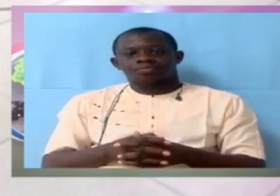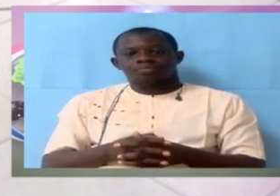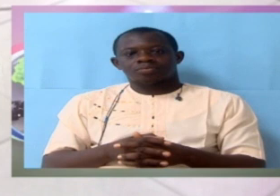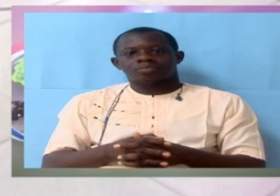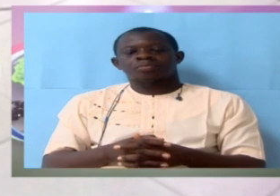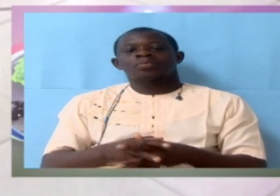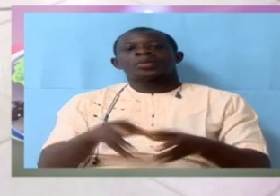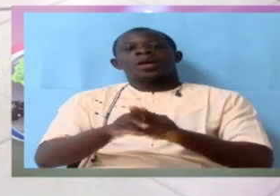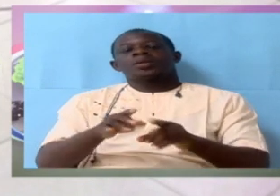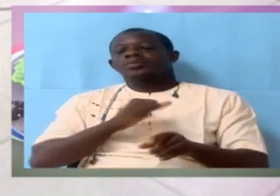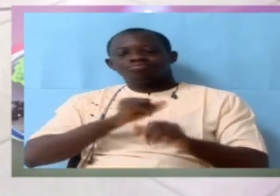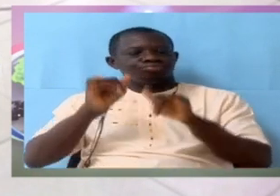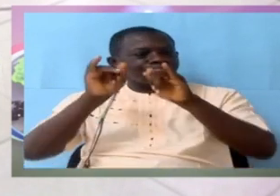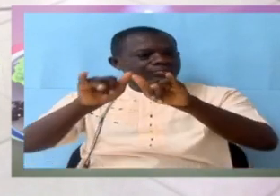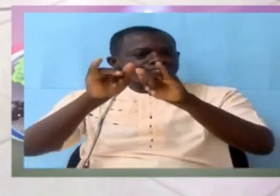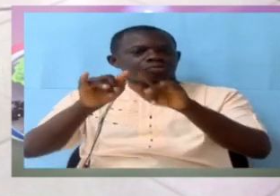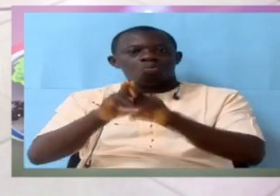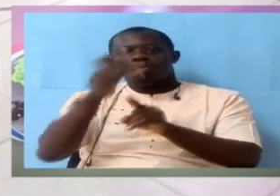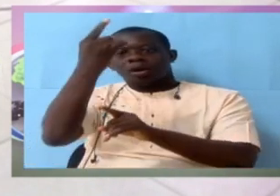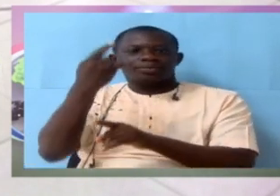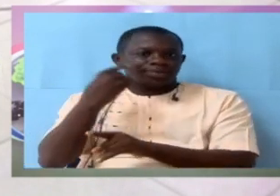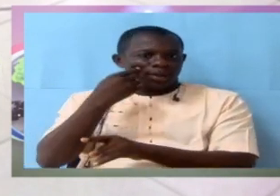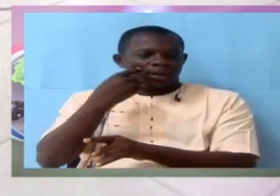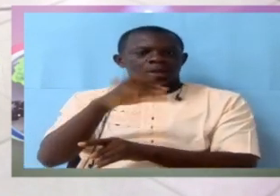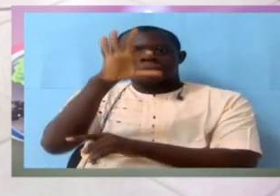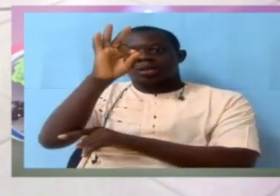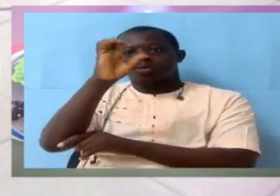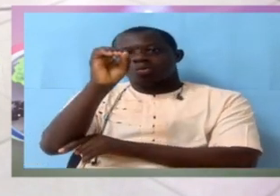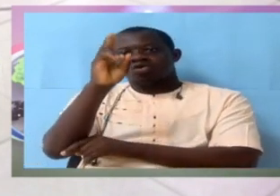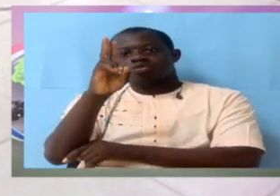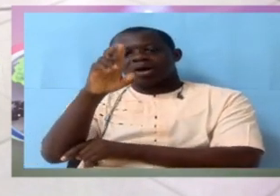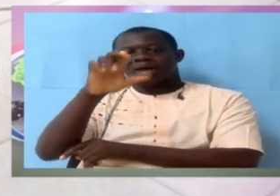I was there until one day Trrc called me again.